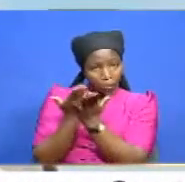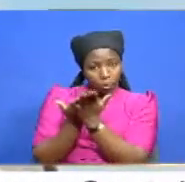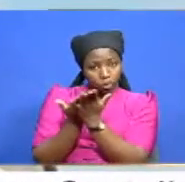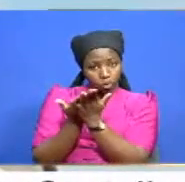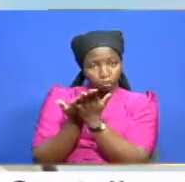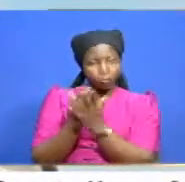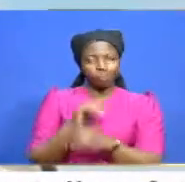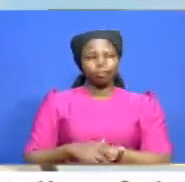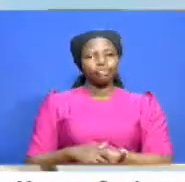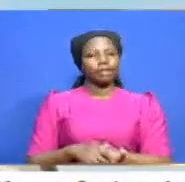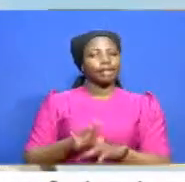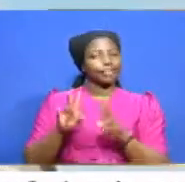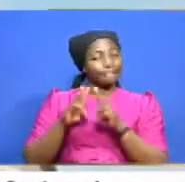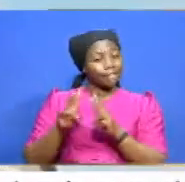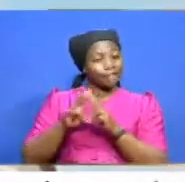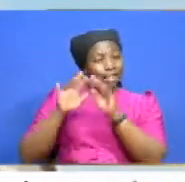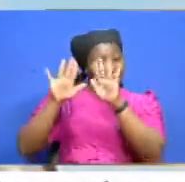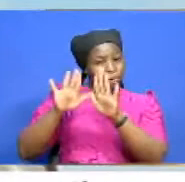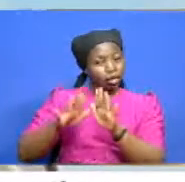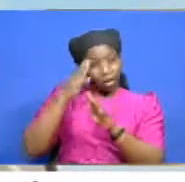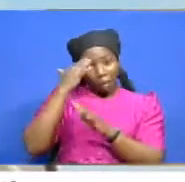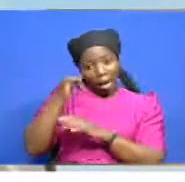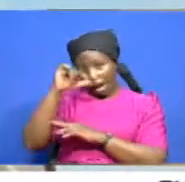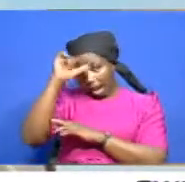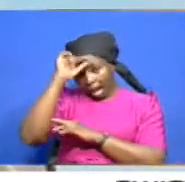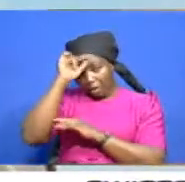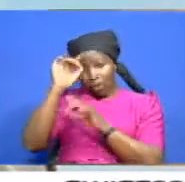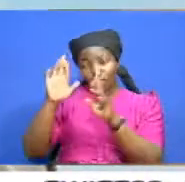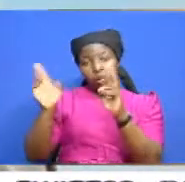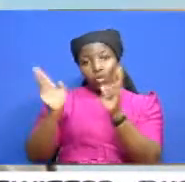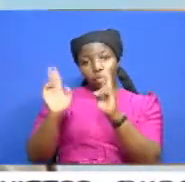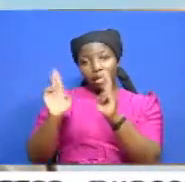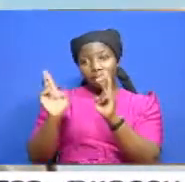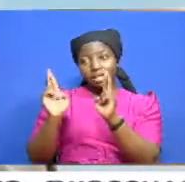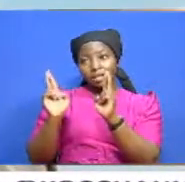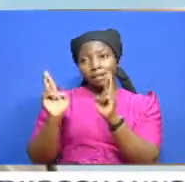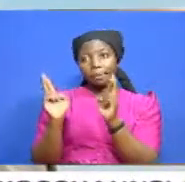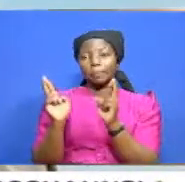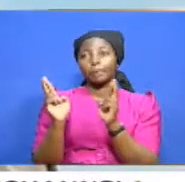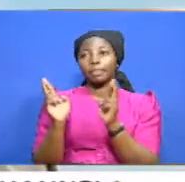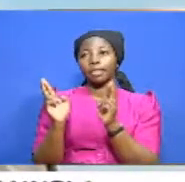would have been very, very important because the government has already